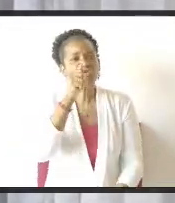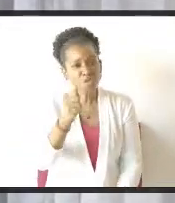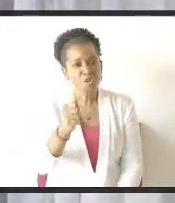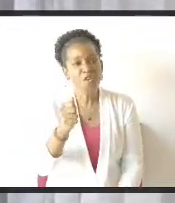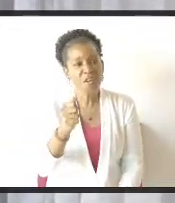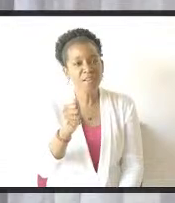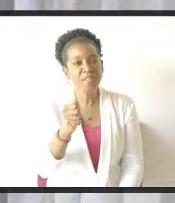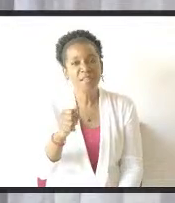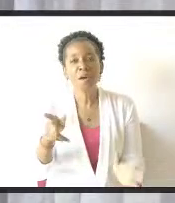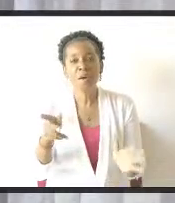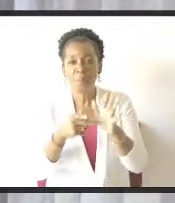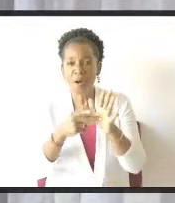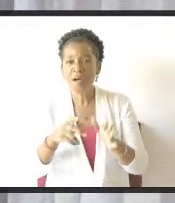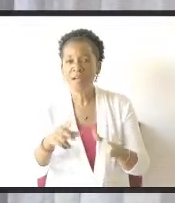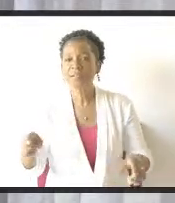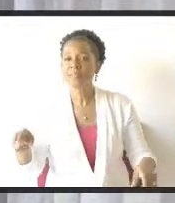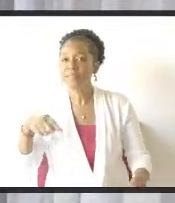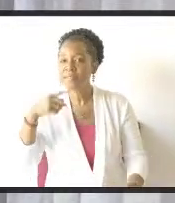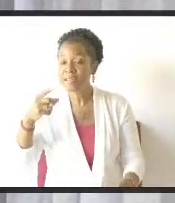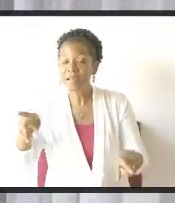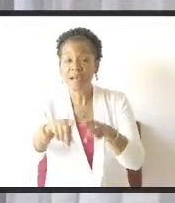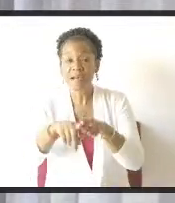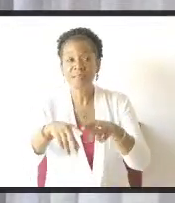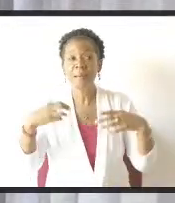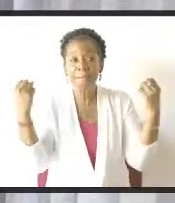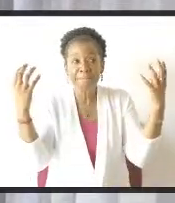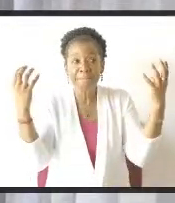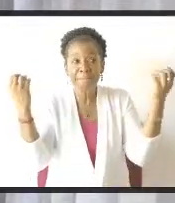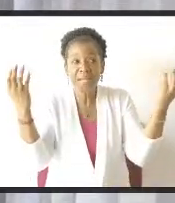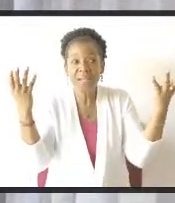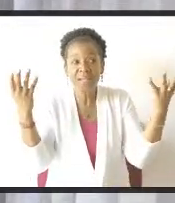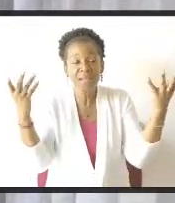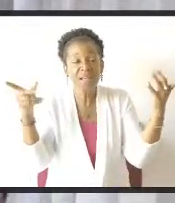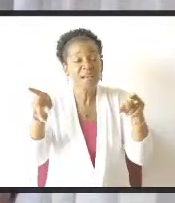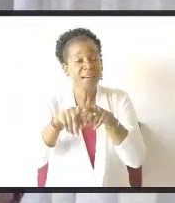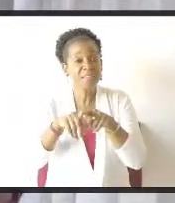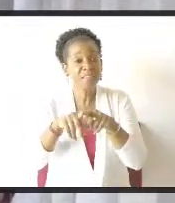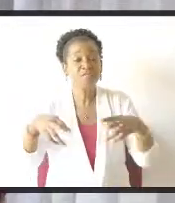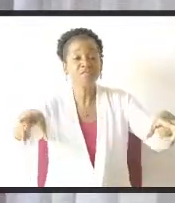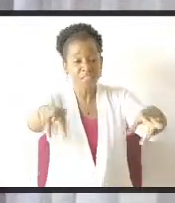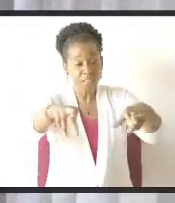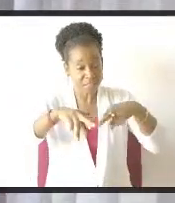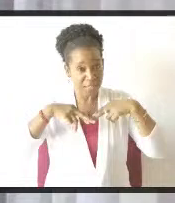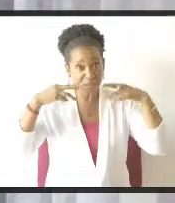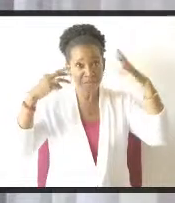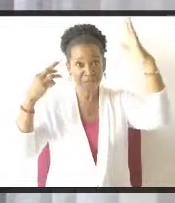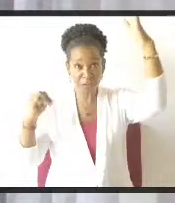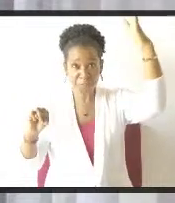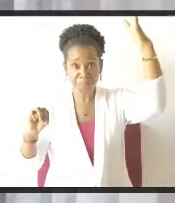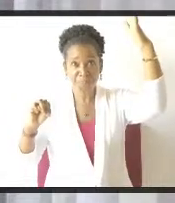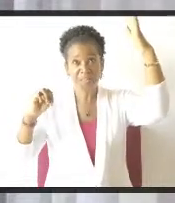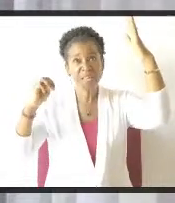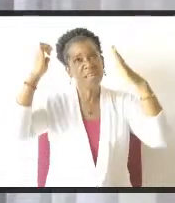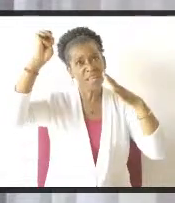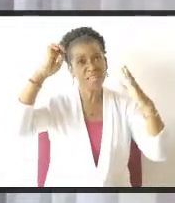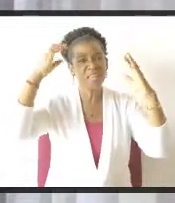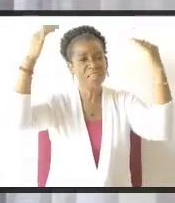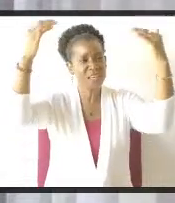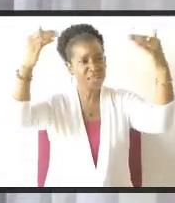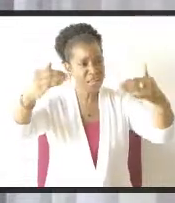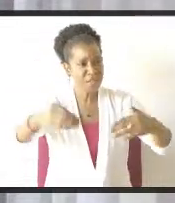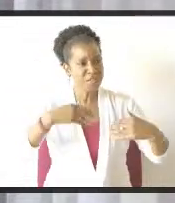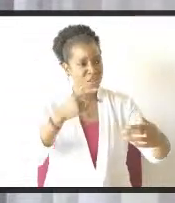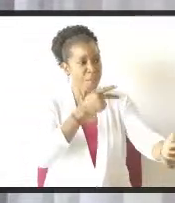as many as received Him, to them gave He the power or the authority or the